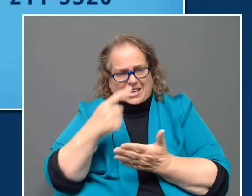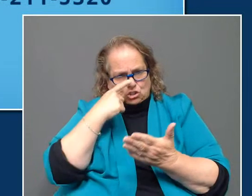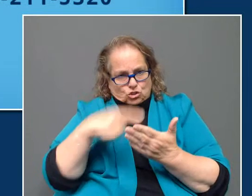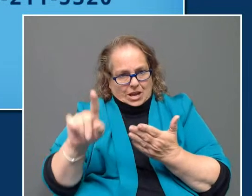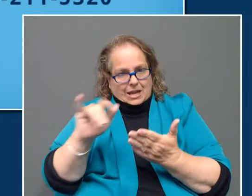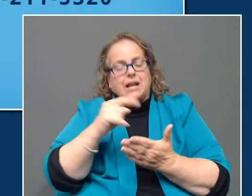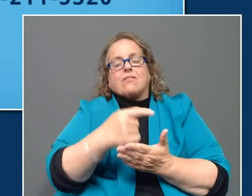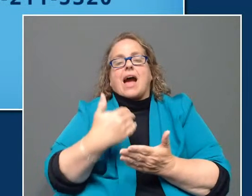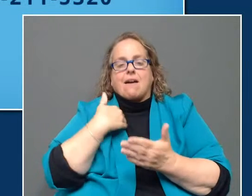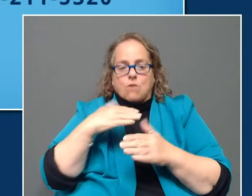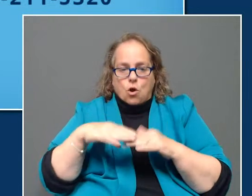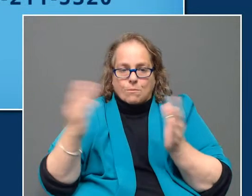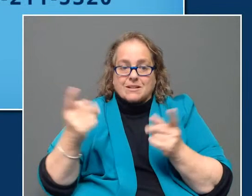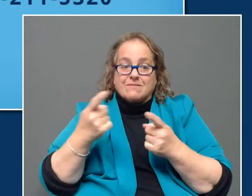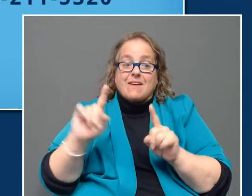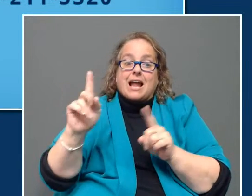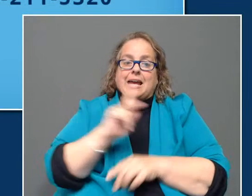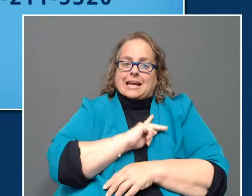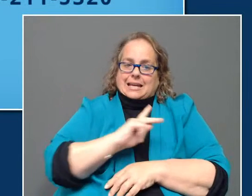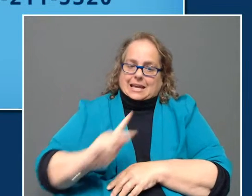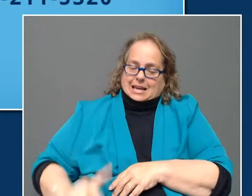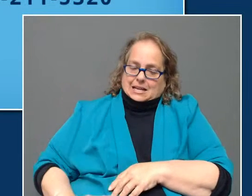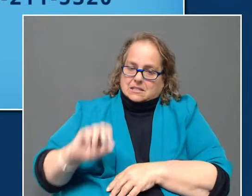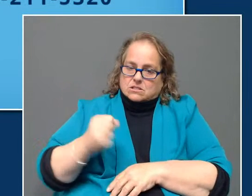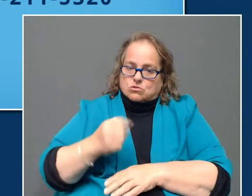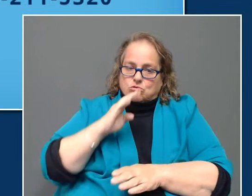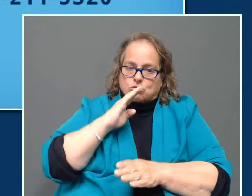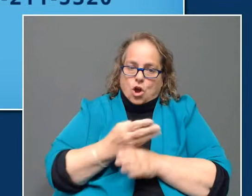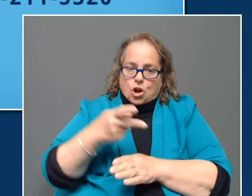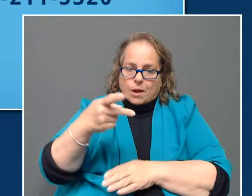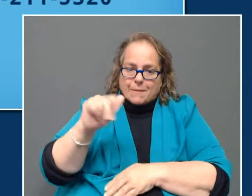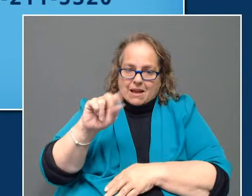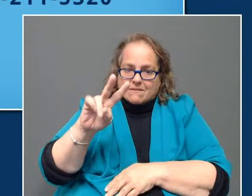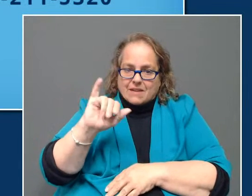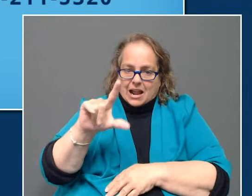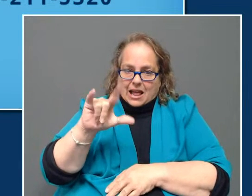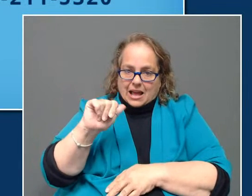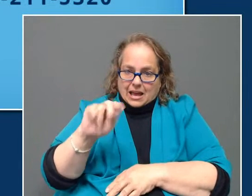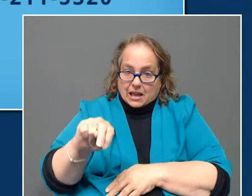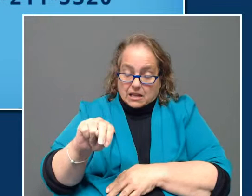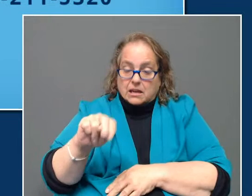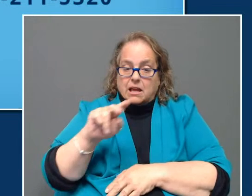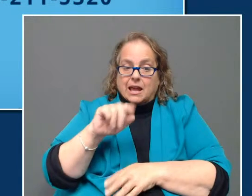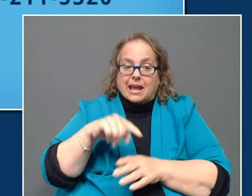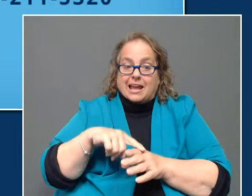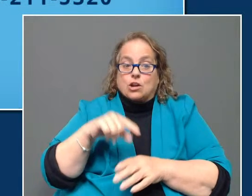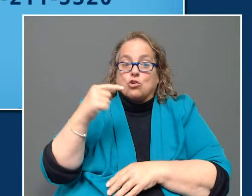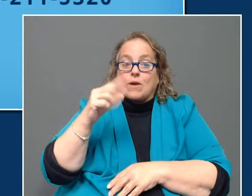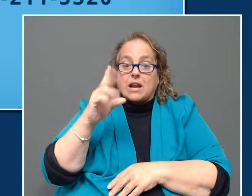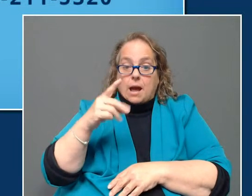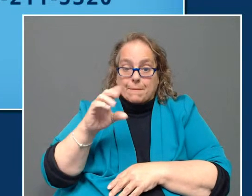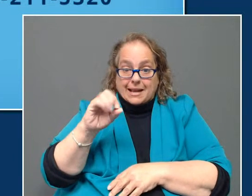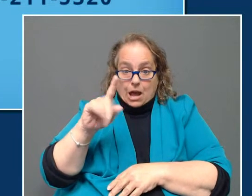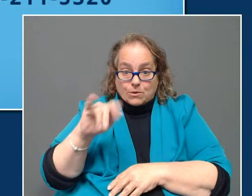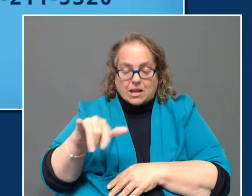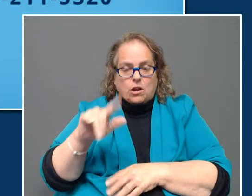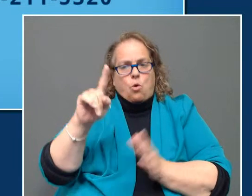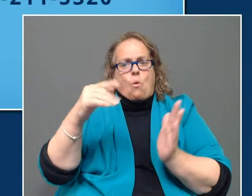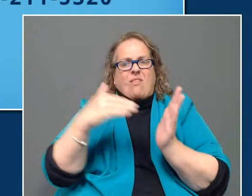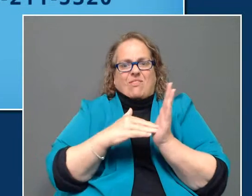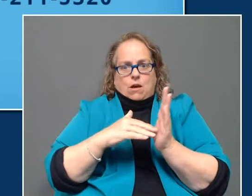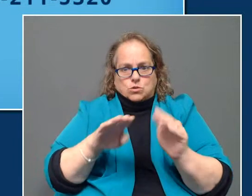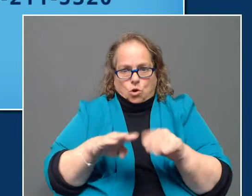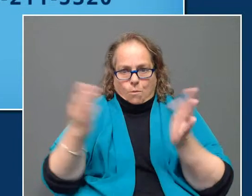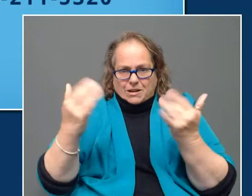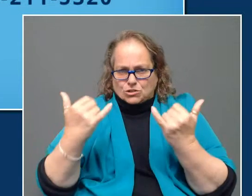And finally, King's Daughter Pavilion in Greenup County, also close to 1,000 openings right now. So if you